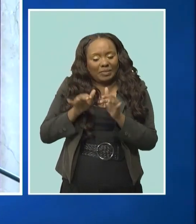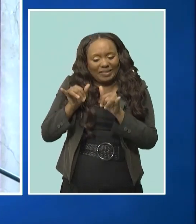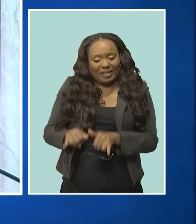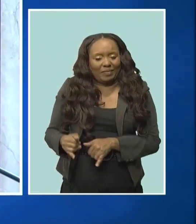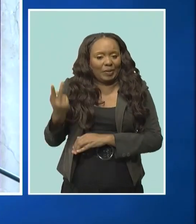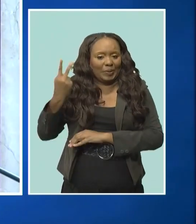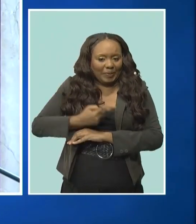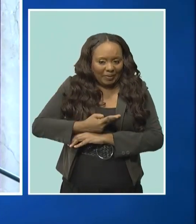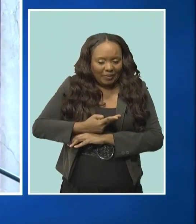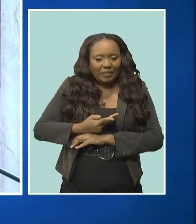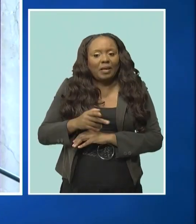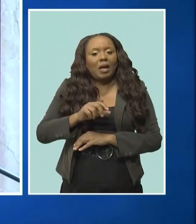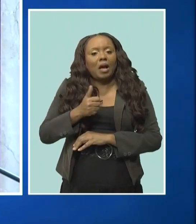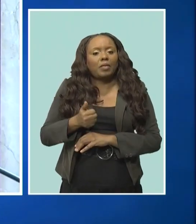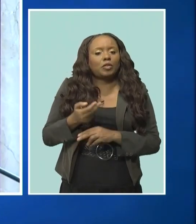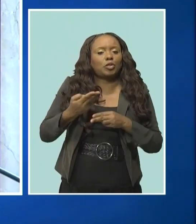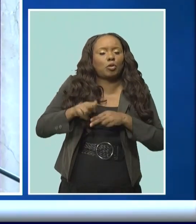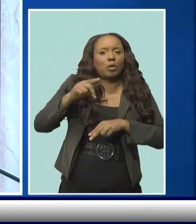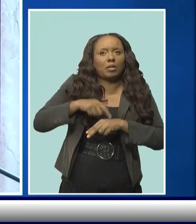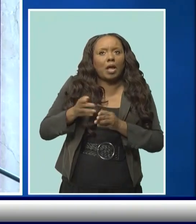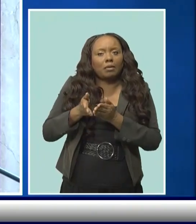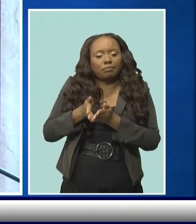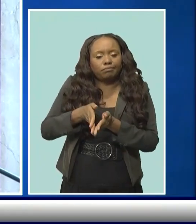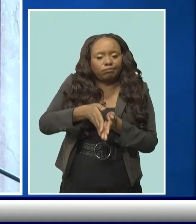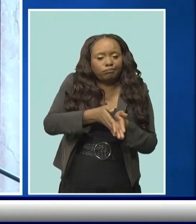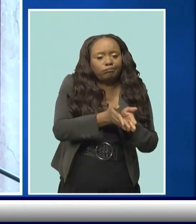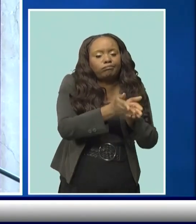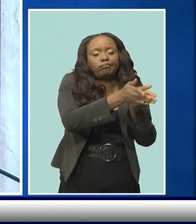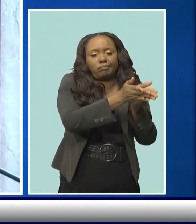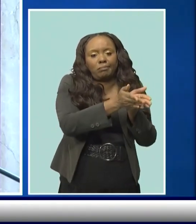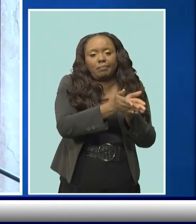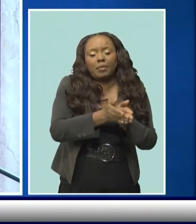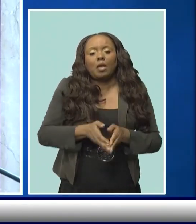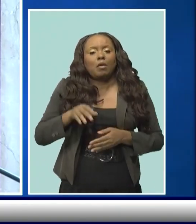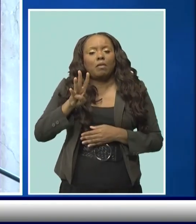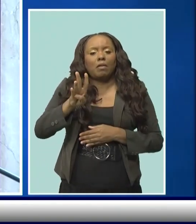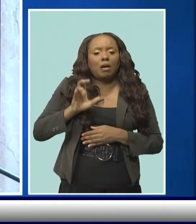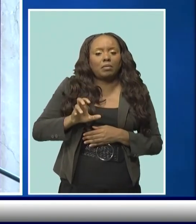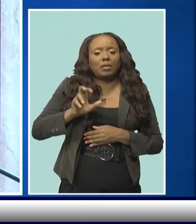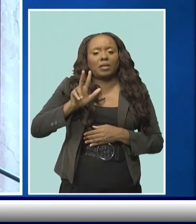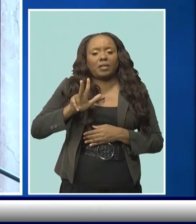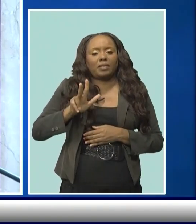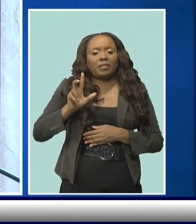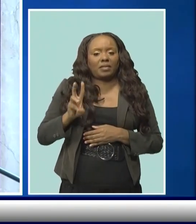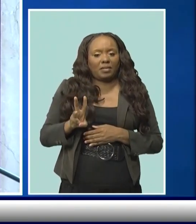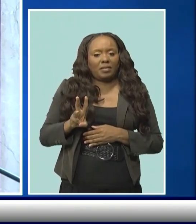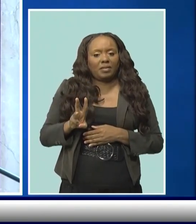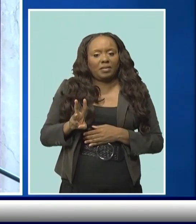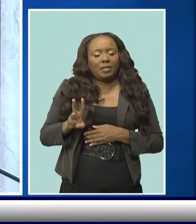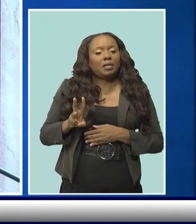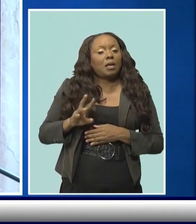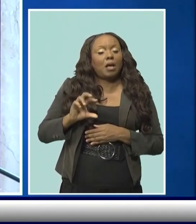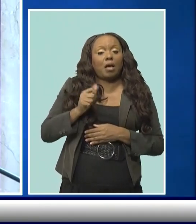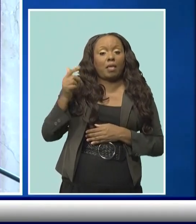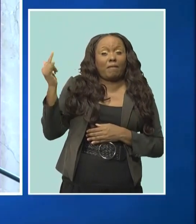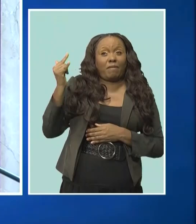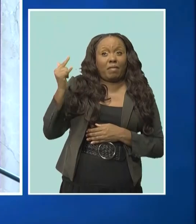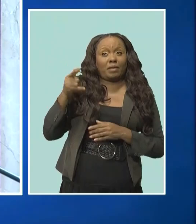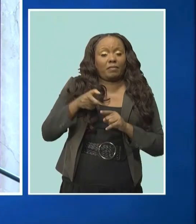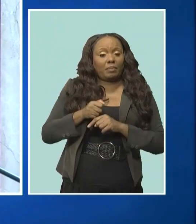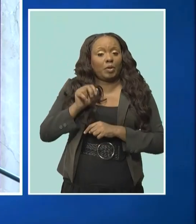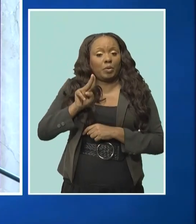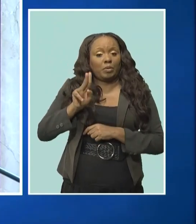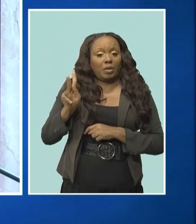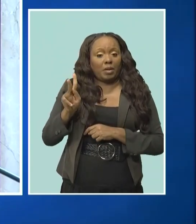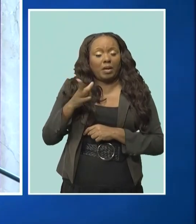in Barbados. And that home porting business also brought with it 436 wide-bodied flights out of the UK and Europe,